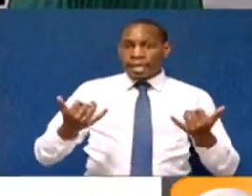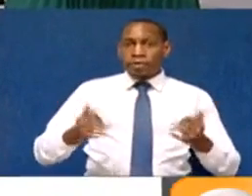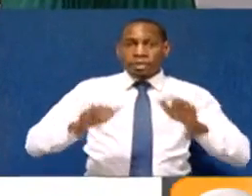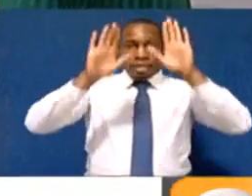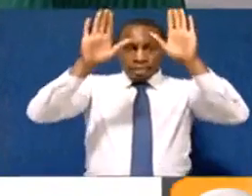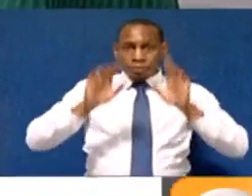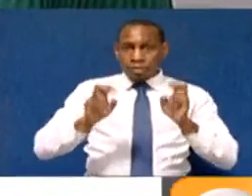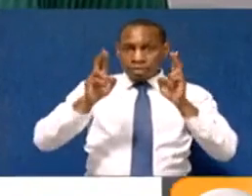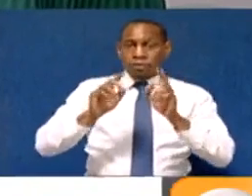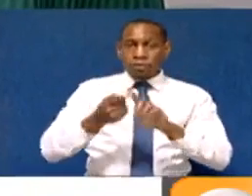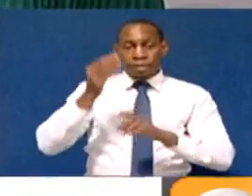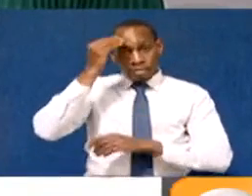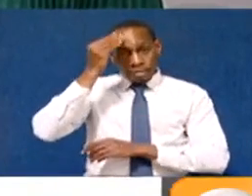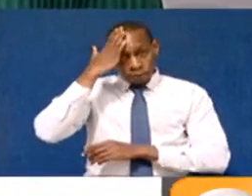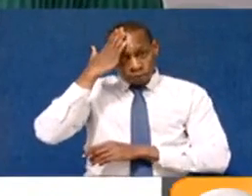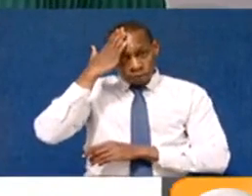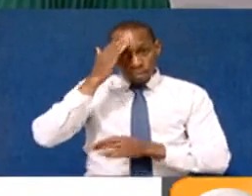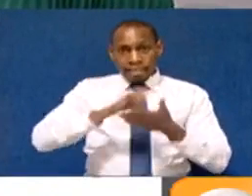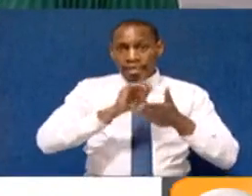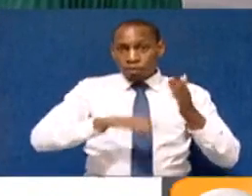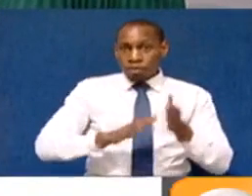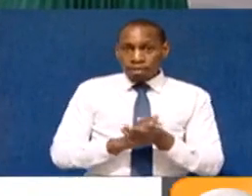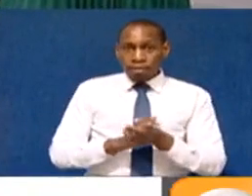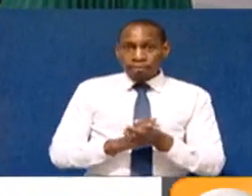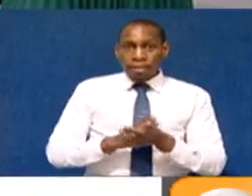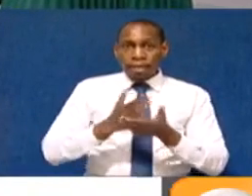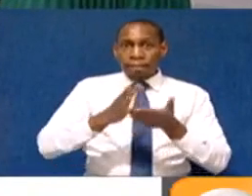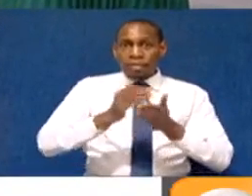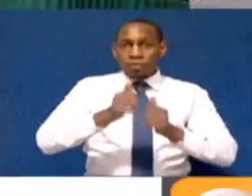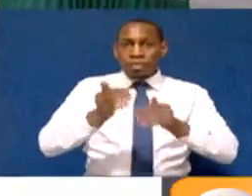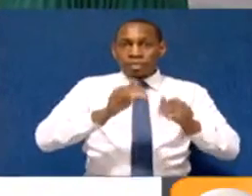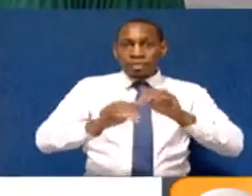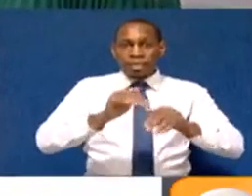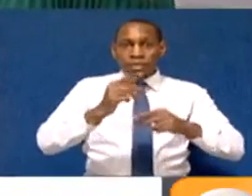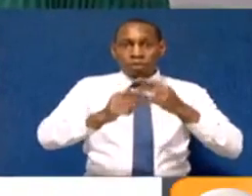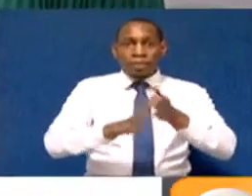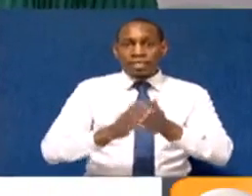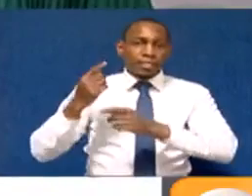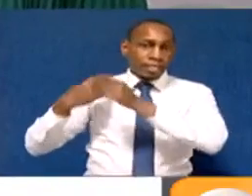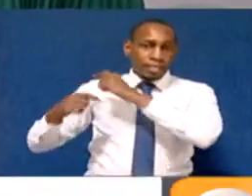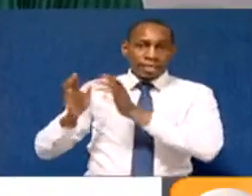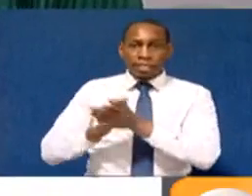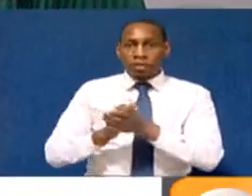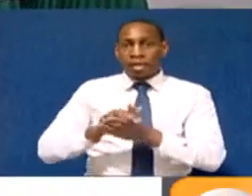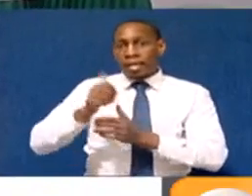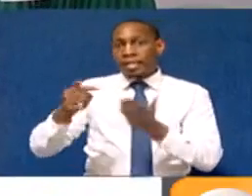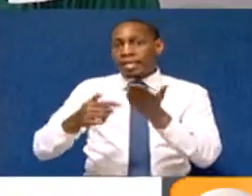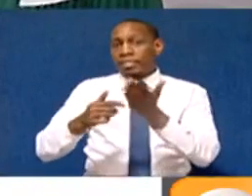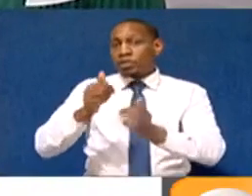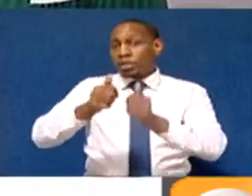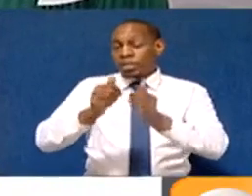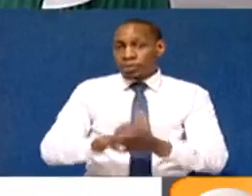important matter to settle before we move any further is this: which parts of our election process are manual and which are